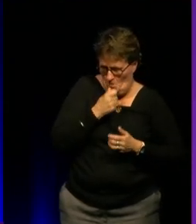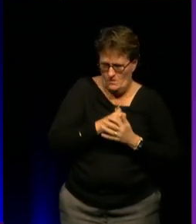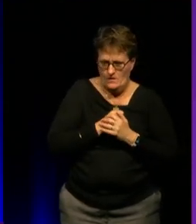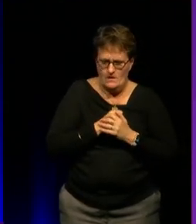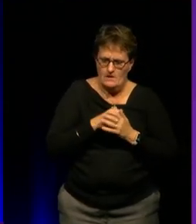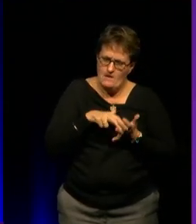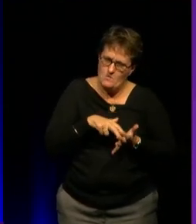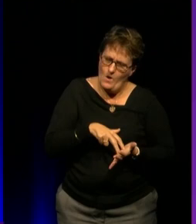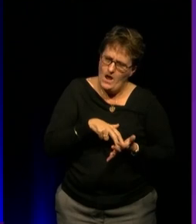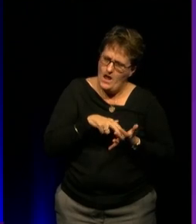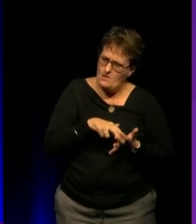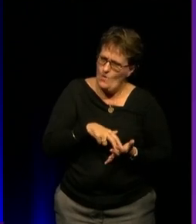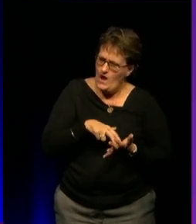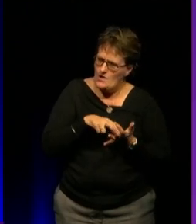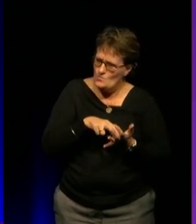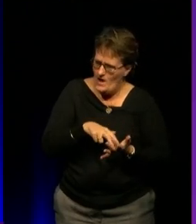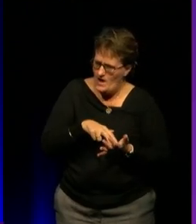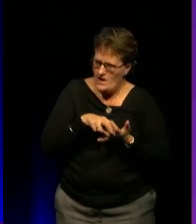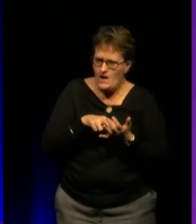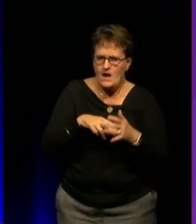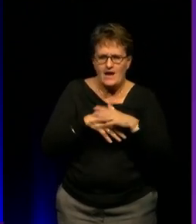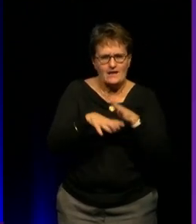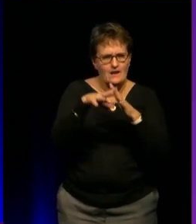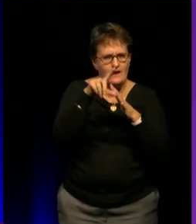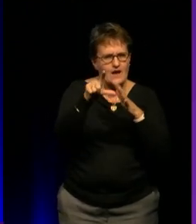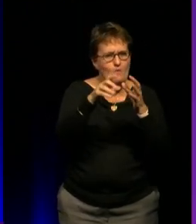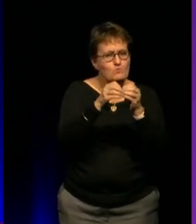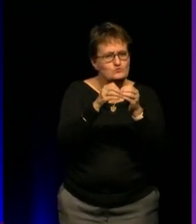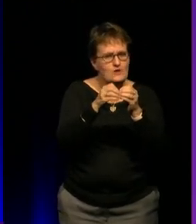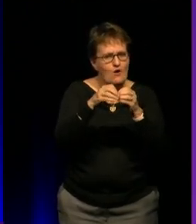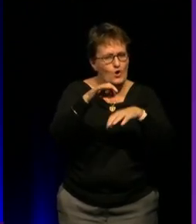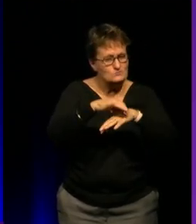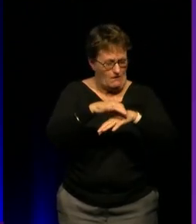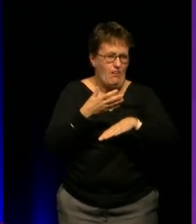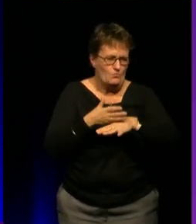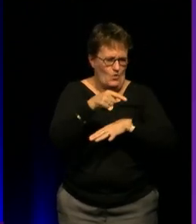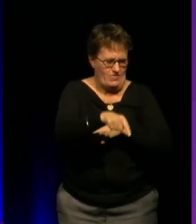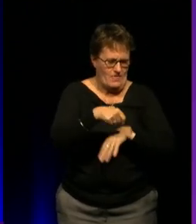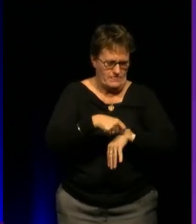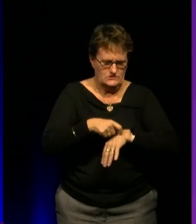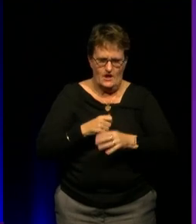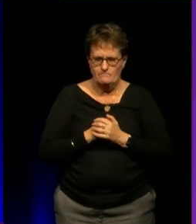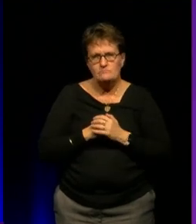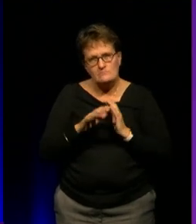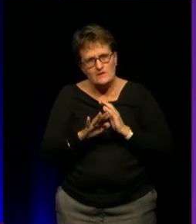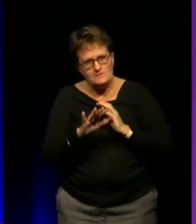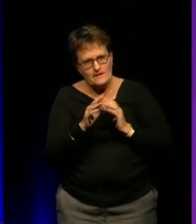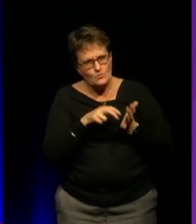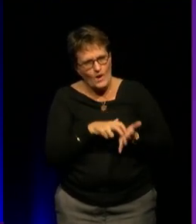room at the Caboolture Hospital, where I was working at the time, for about